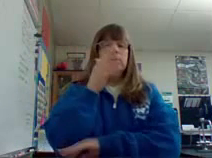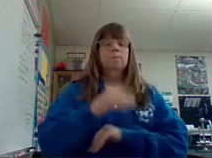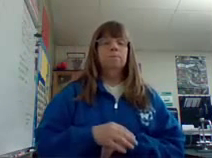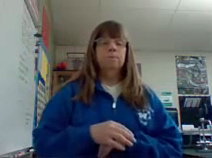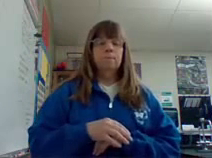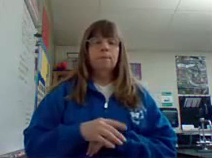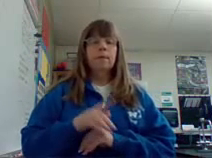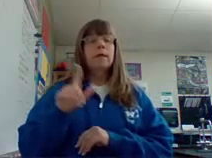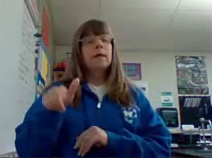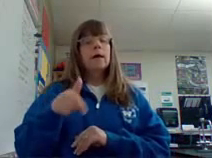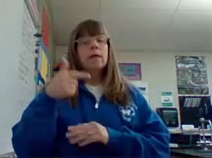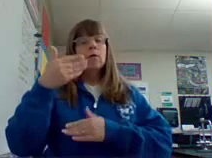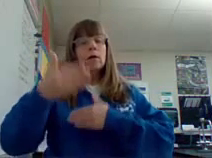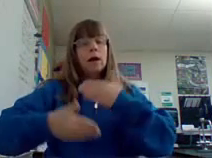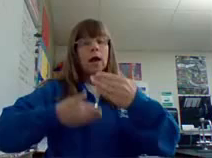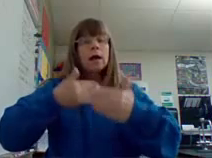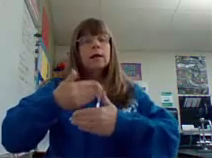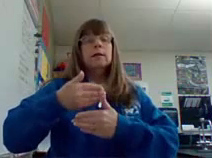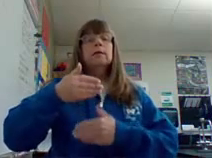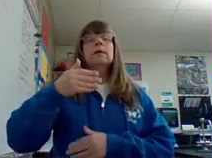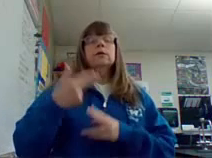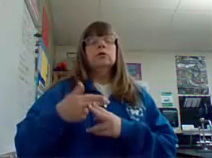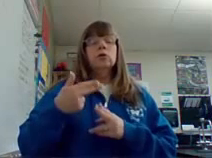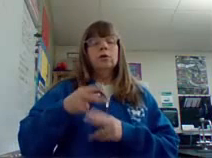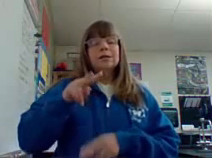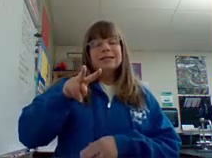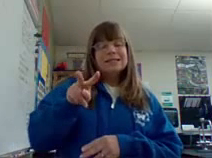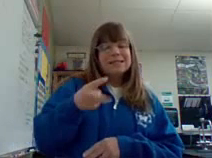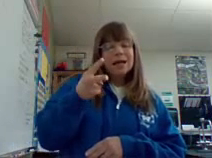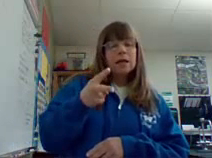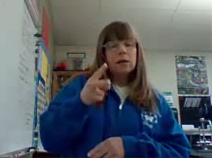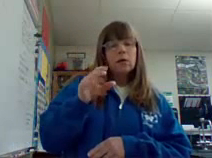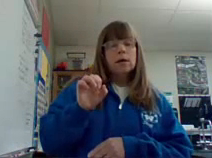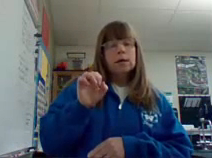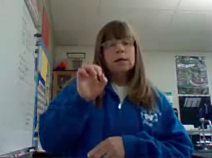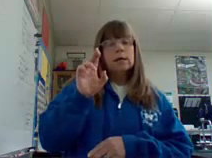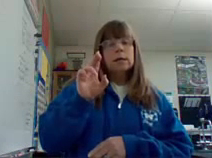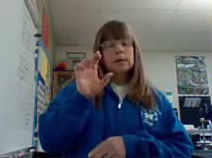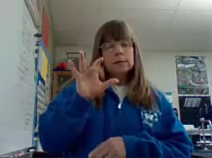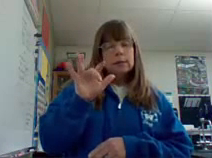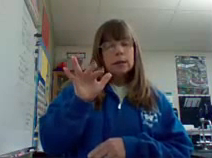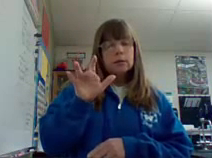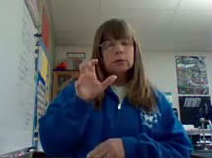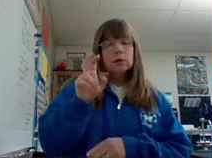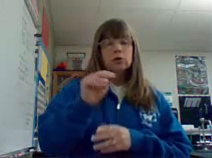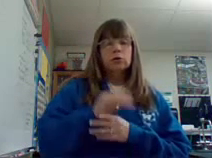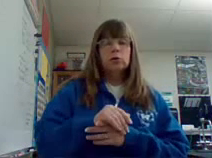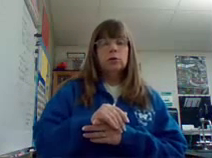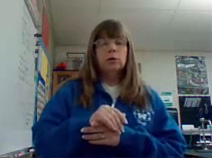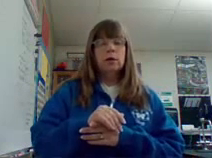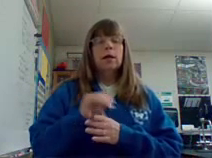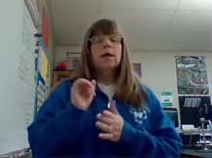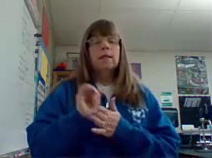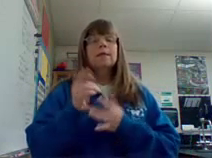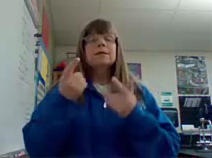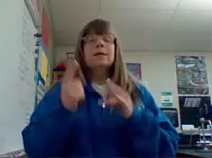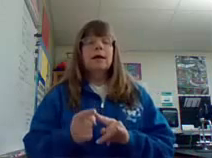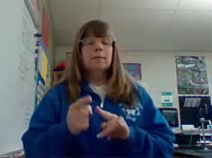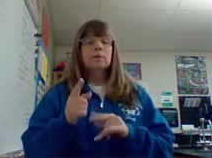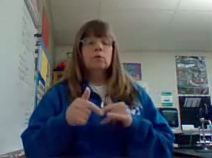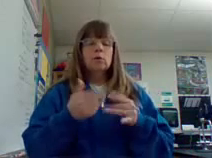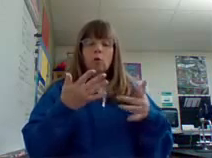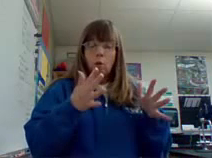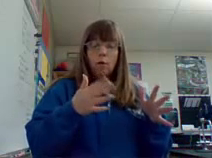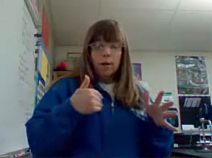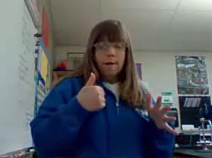The other kind of succession is called secondary succession, and this is where a series of changes that occur after a disturbance in an existing